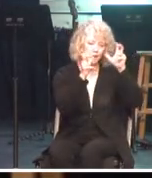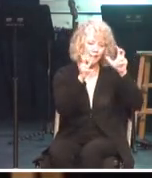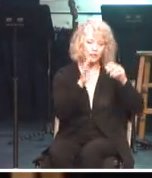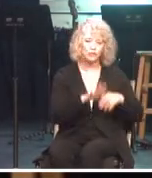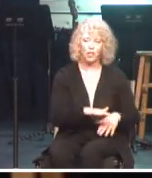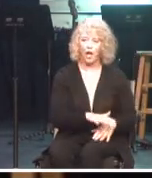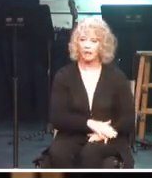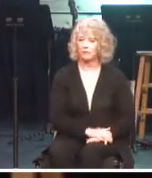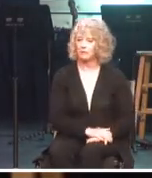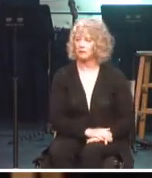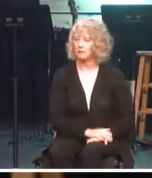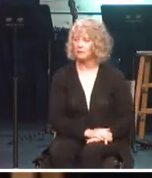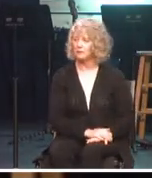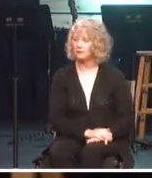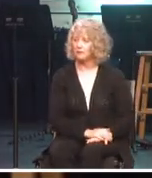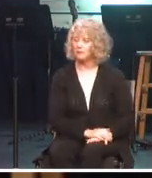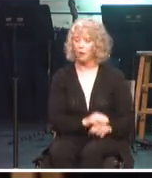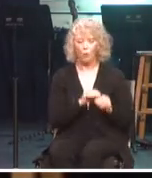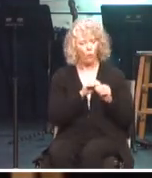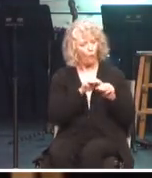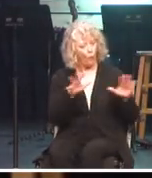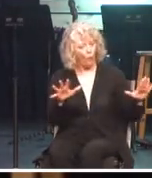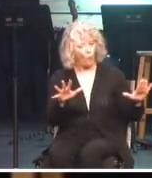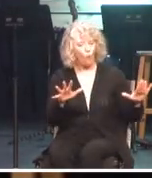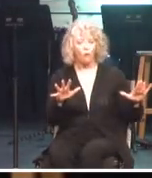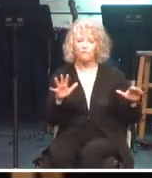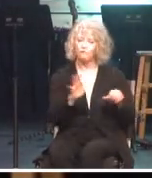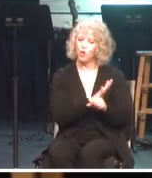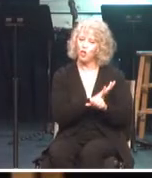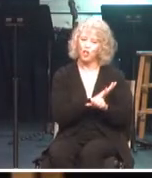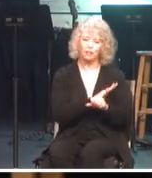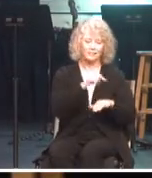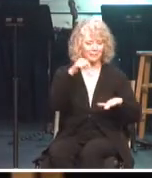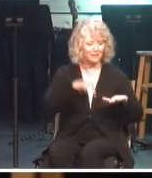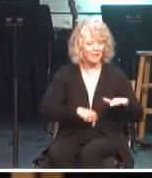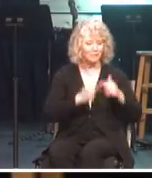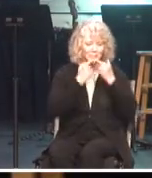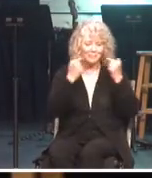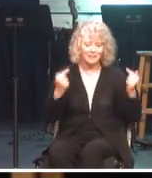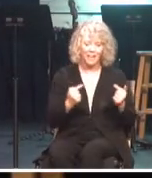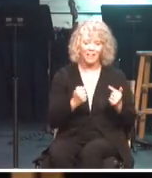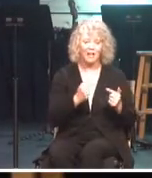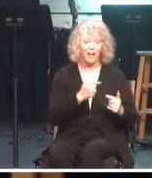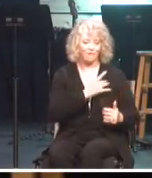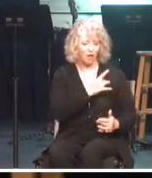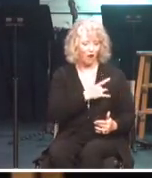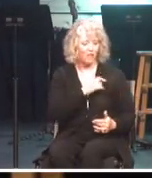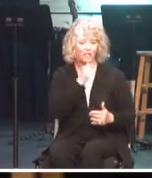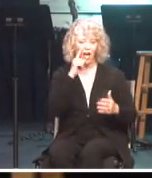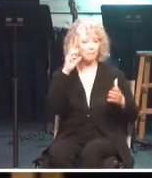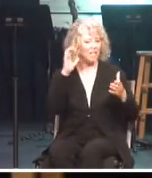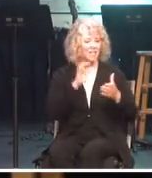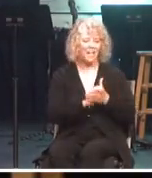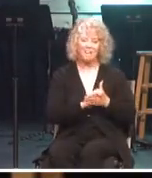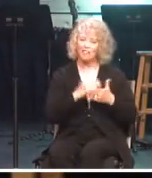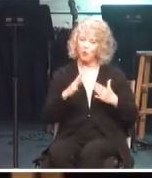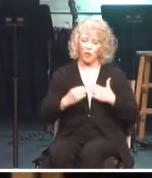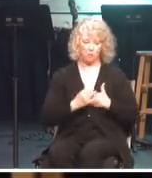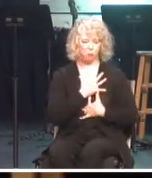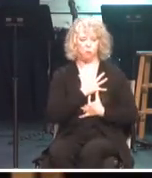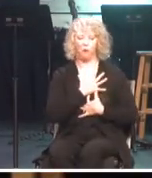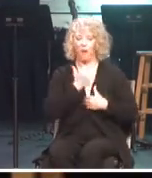This is the pervasive sinfulness of the unbelieving heart. Sin has corrupted every faculty we have, every faculty.